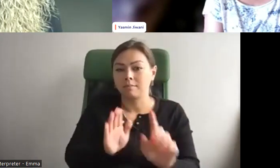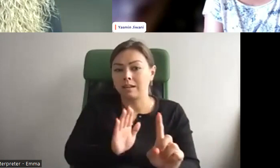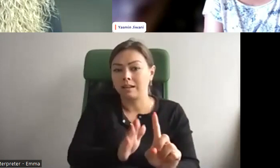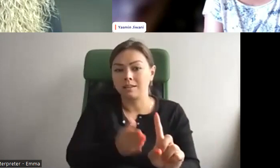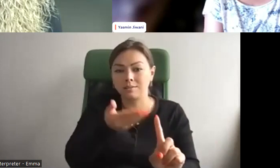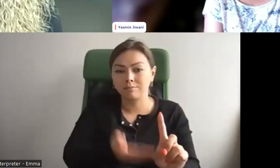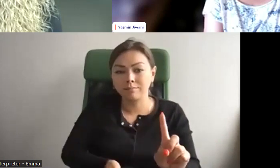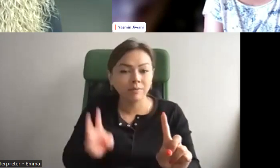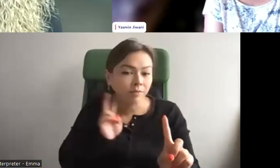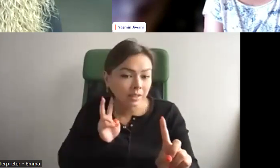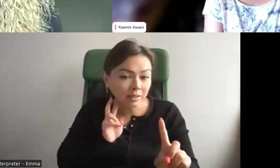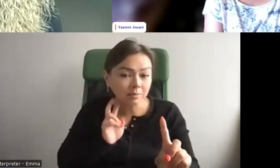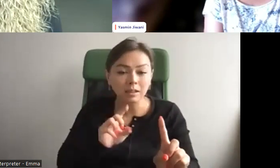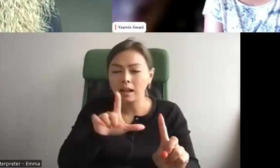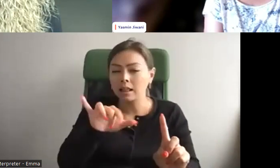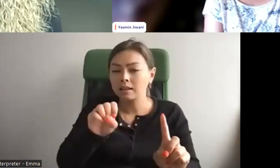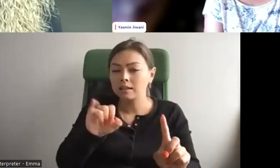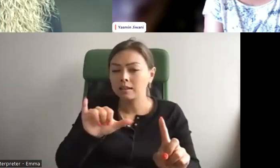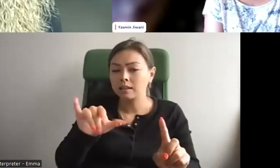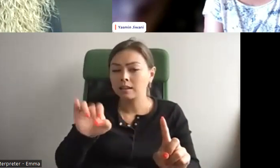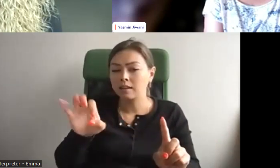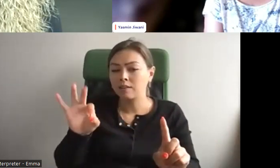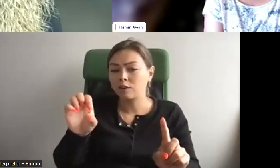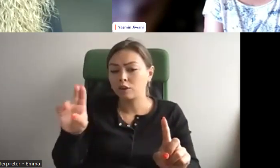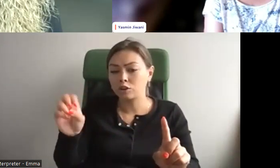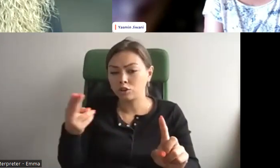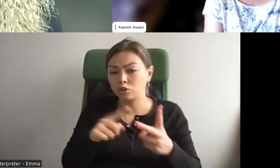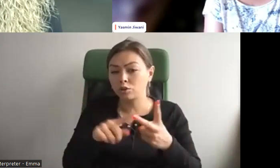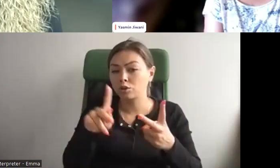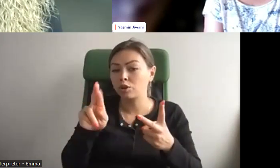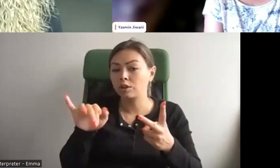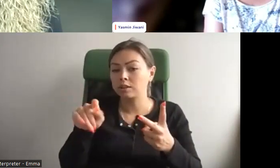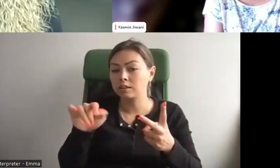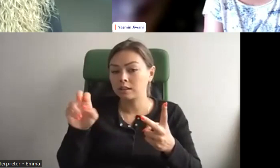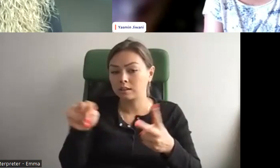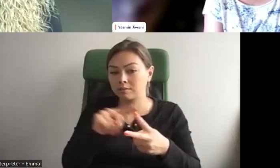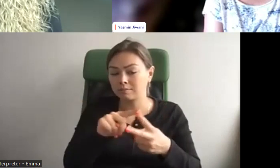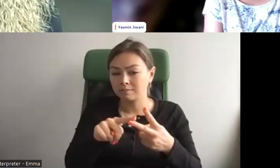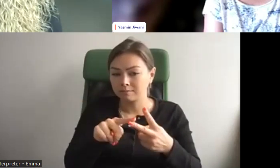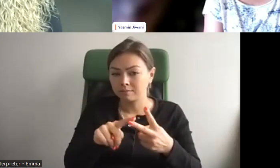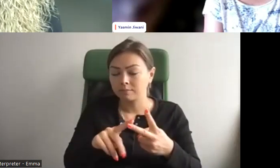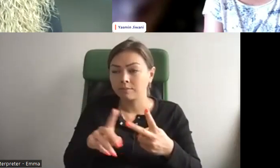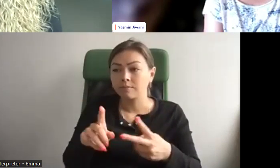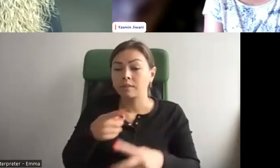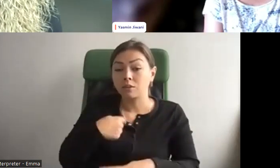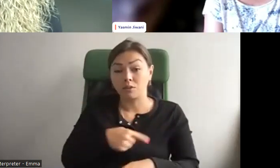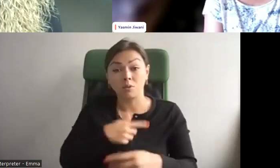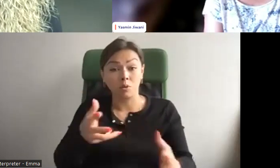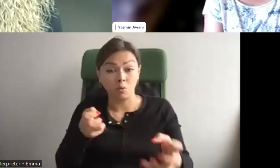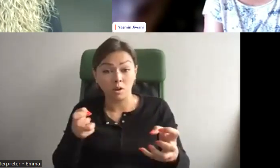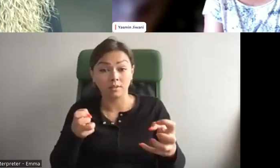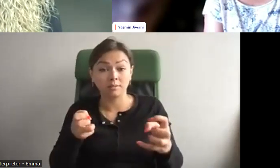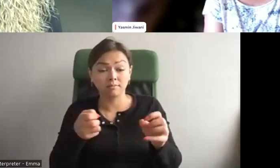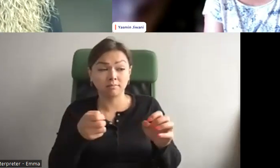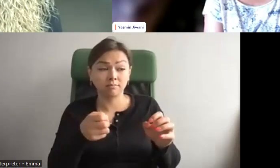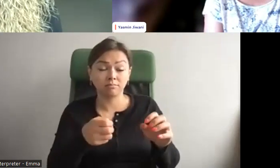and Kristen Mahaffey. We were going to call the report "Women Dying to Get into the Headlines." And then, as I say, we abandoned the